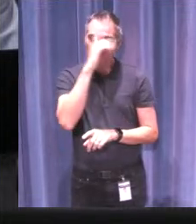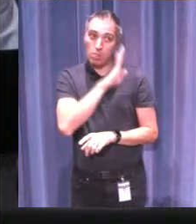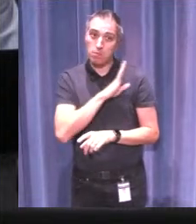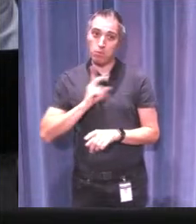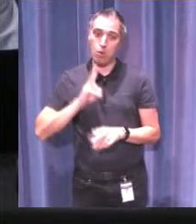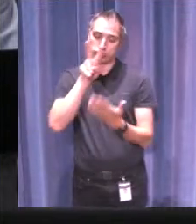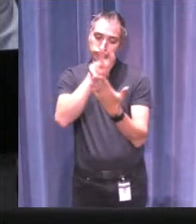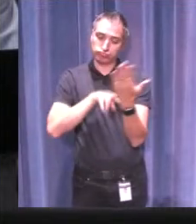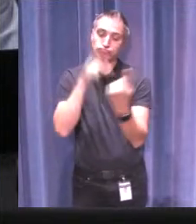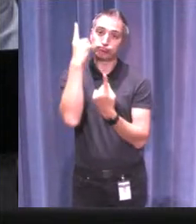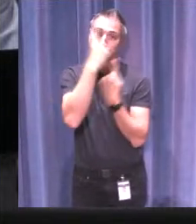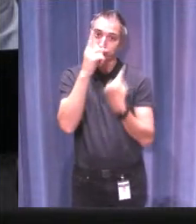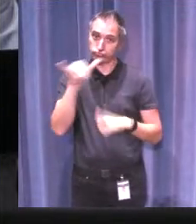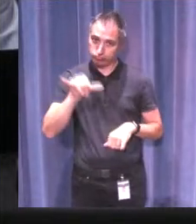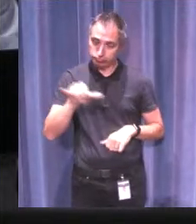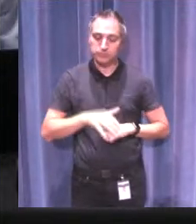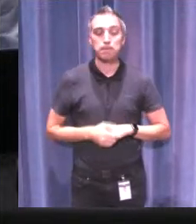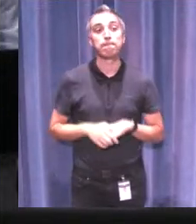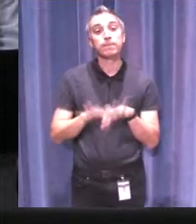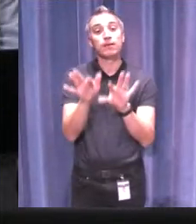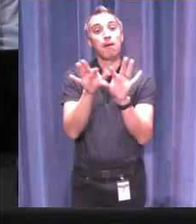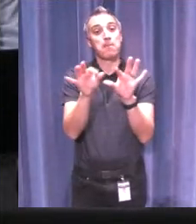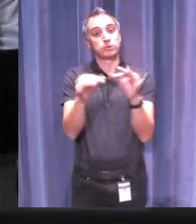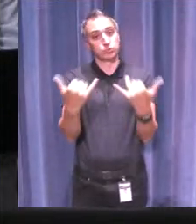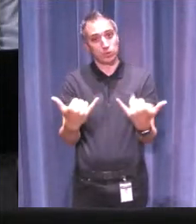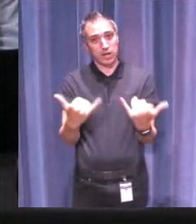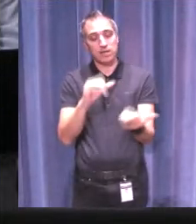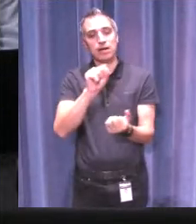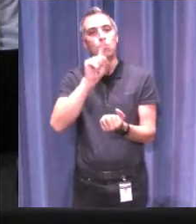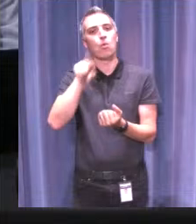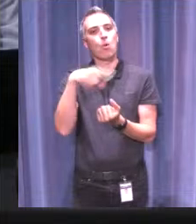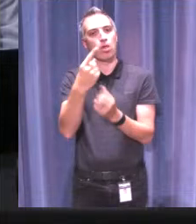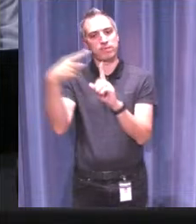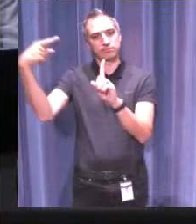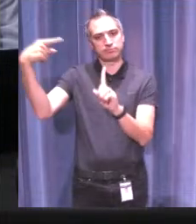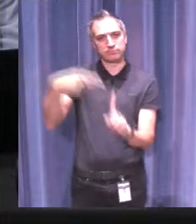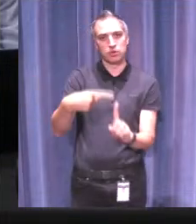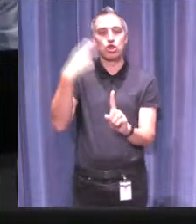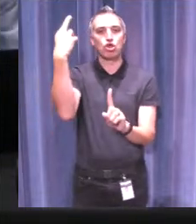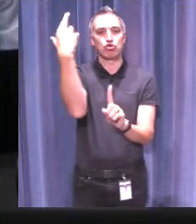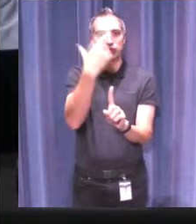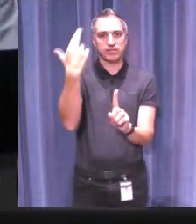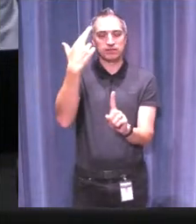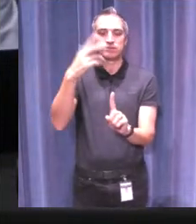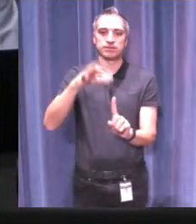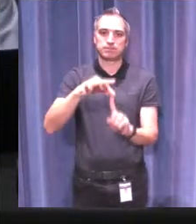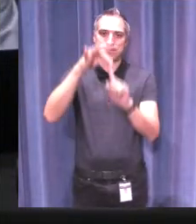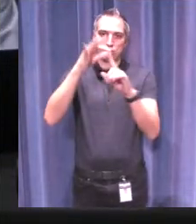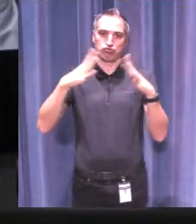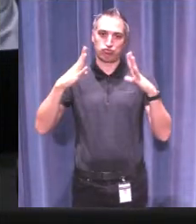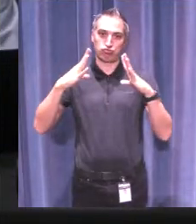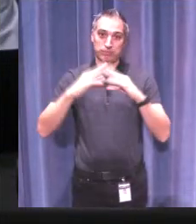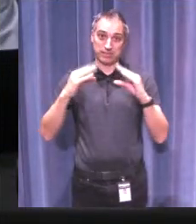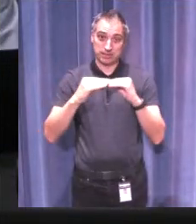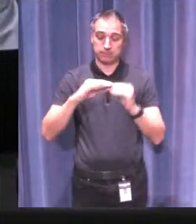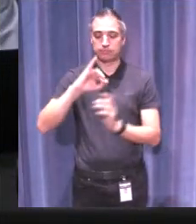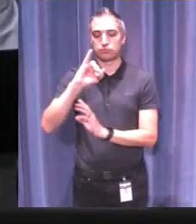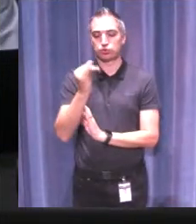consideration. The comments today can only be related to the reason for the special meeting.